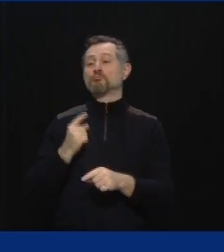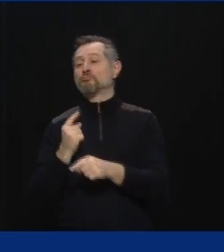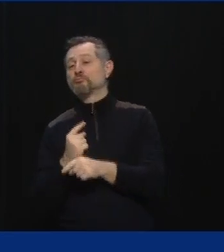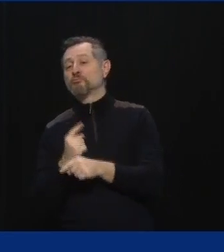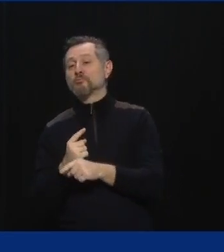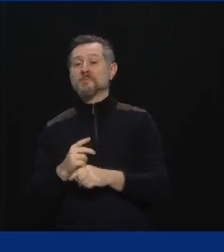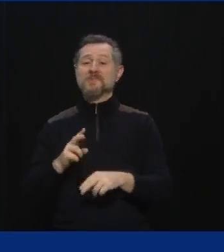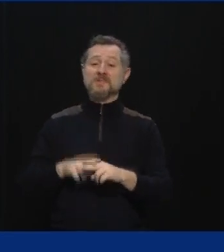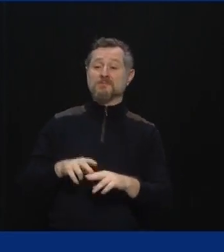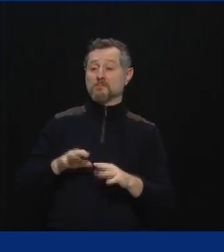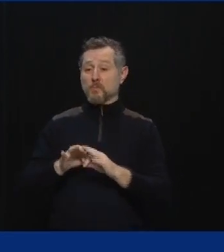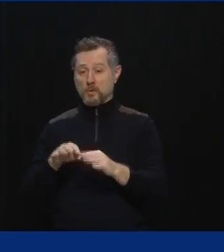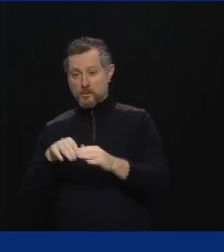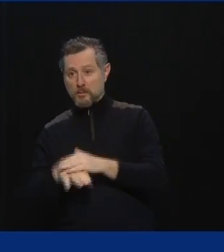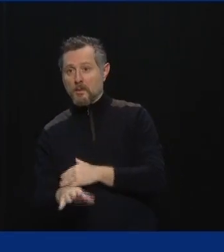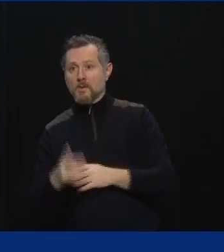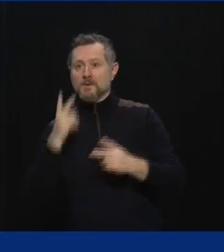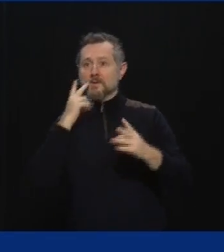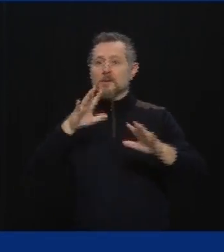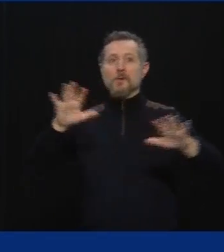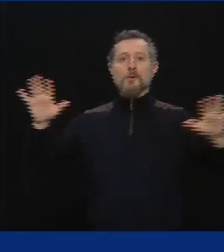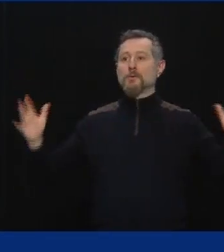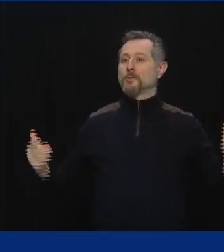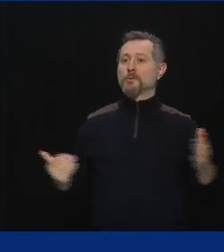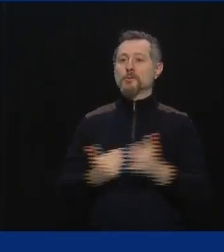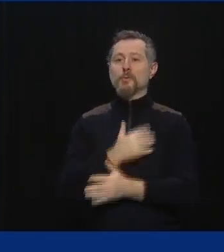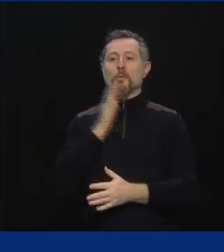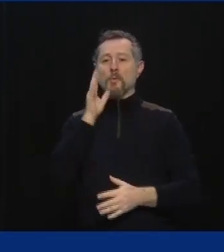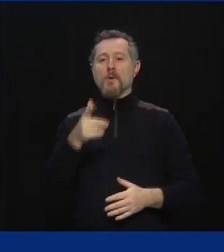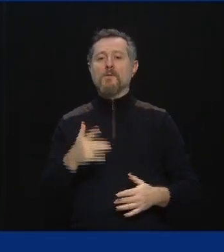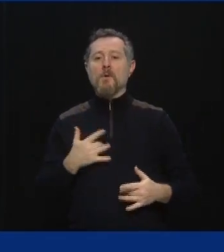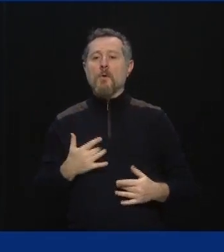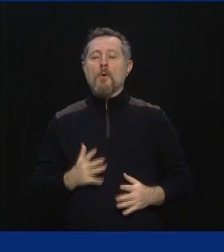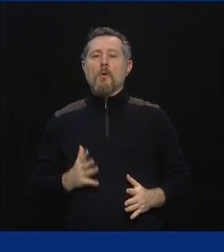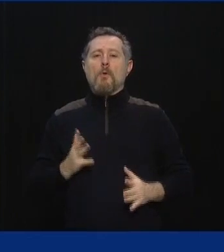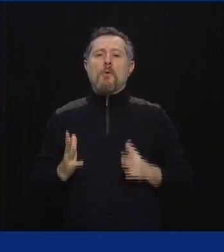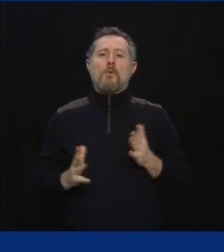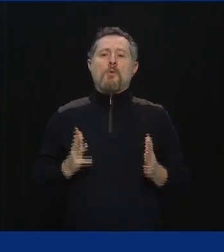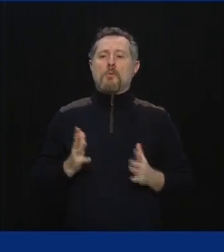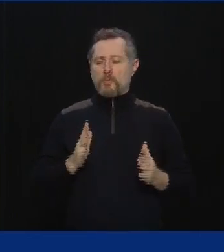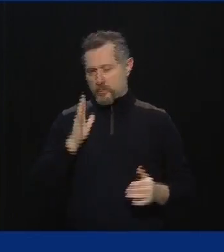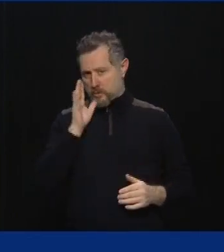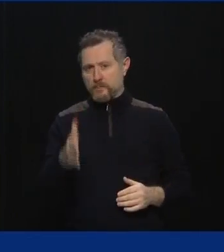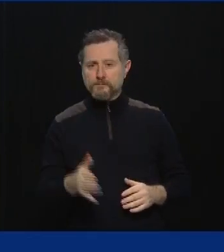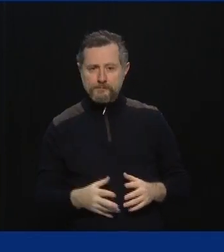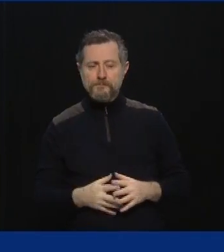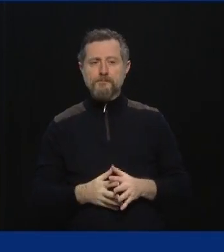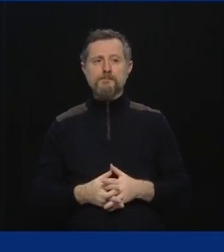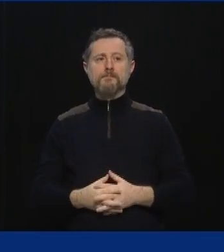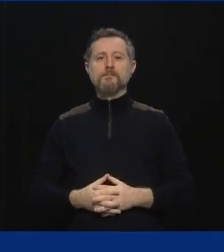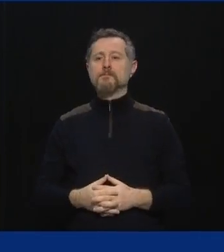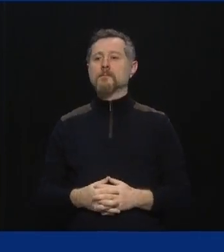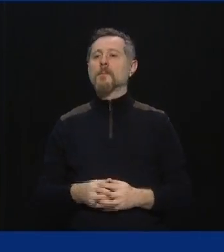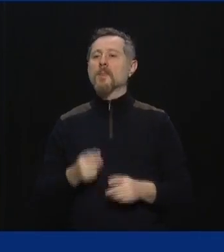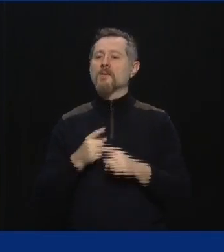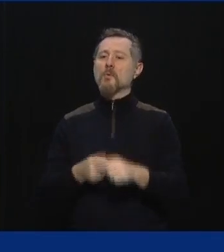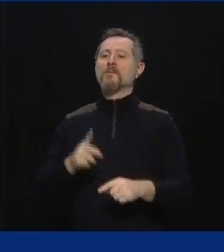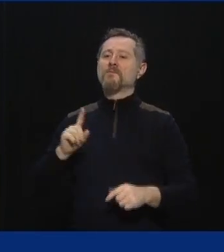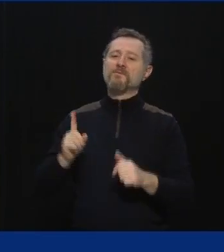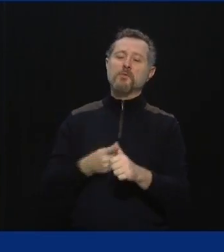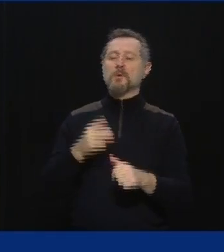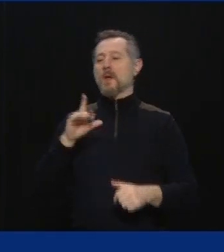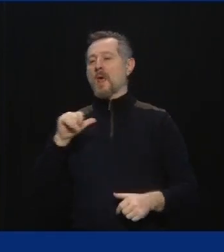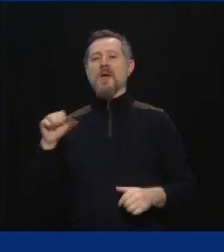terminal, it'll be a first-class experience, premium first-class experience is what I'm predicting. So what we're going to have is